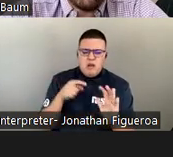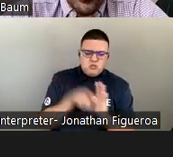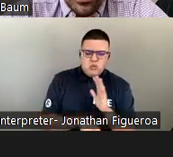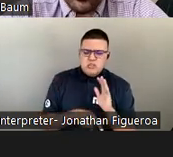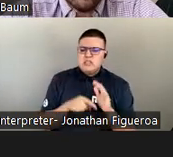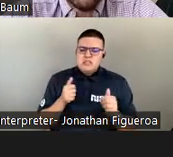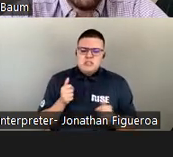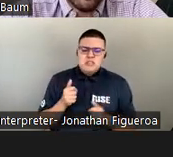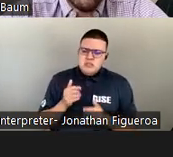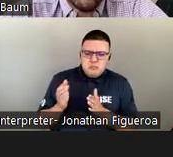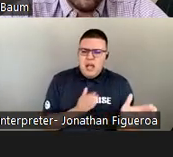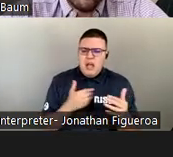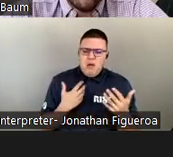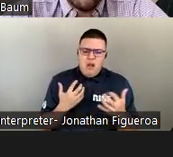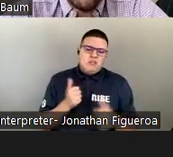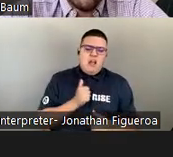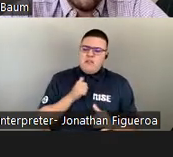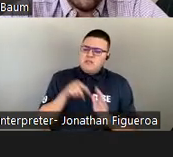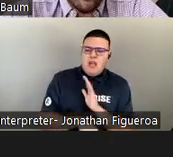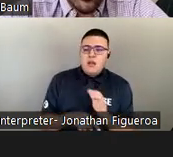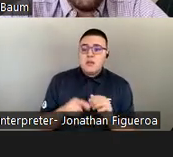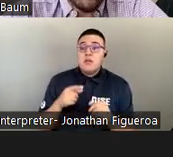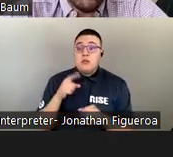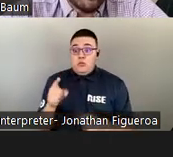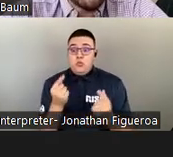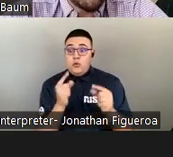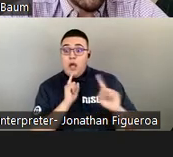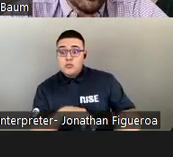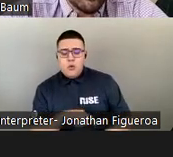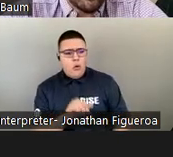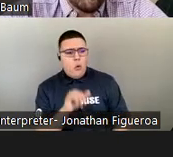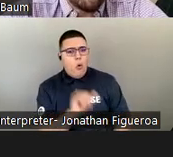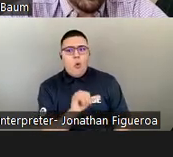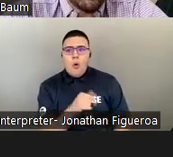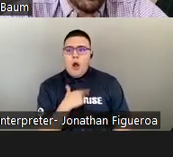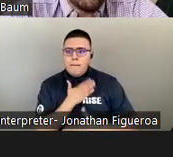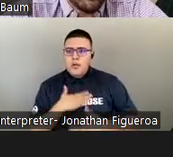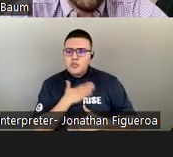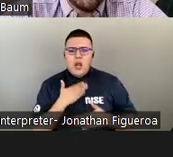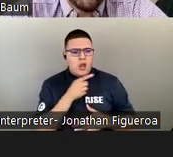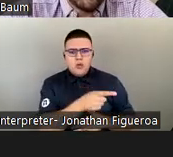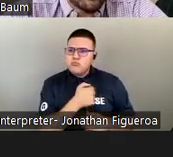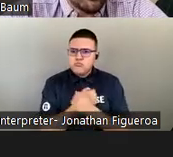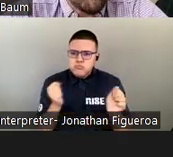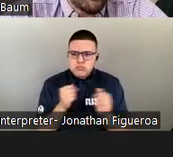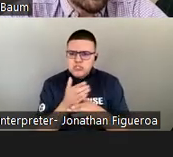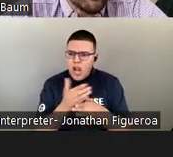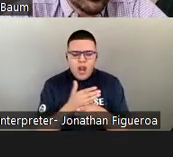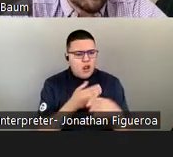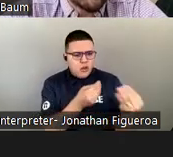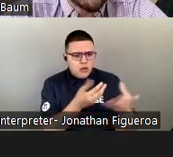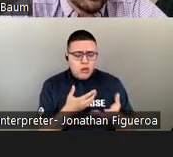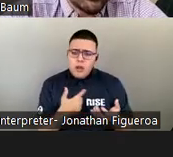a reaction could be, I really appreciate you sharing that with me. Can I offer you